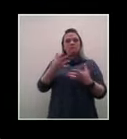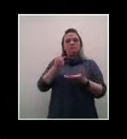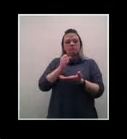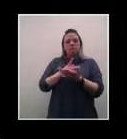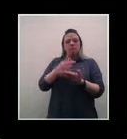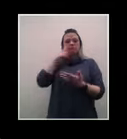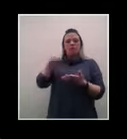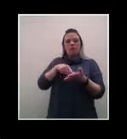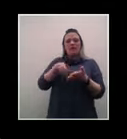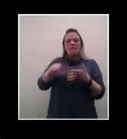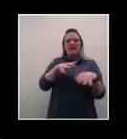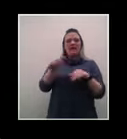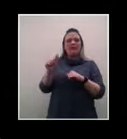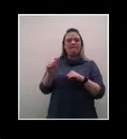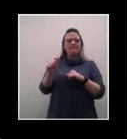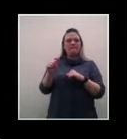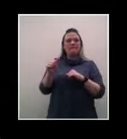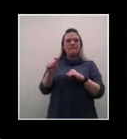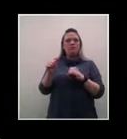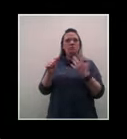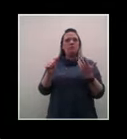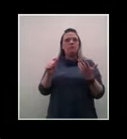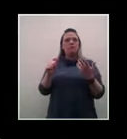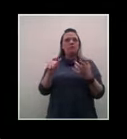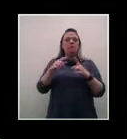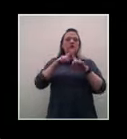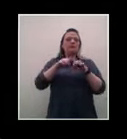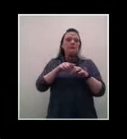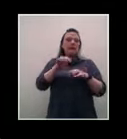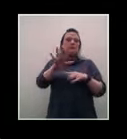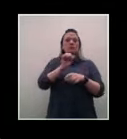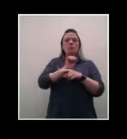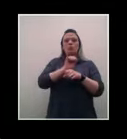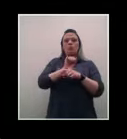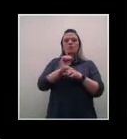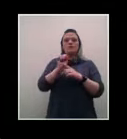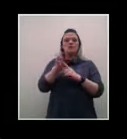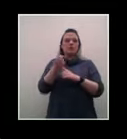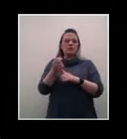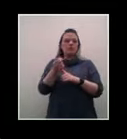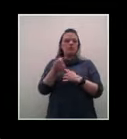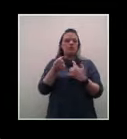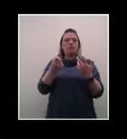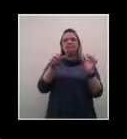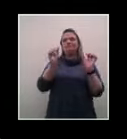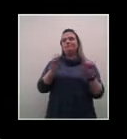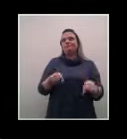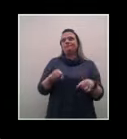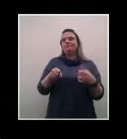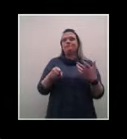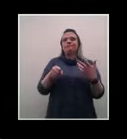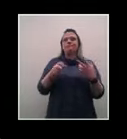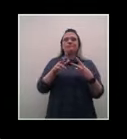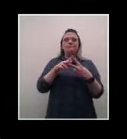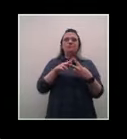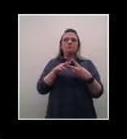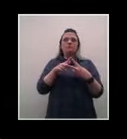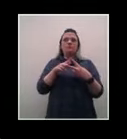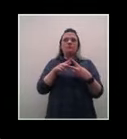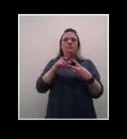And so you can get information about that, depending on your work situation. You could be eligible for either